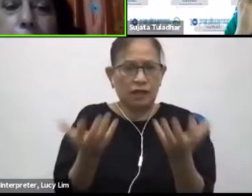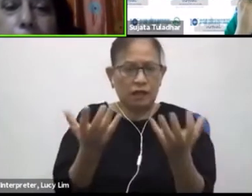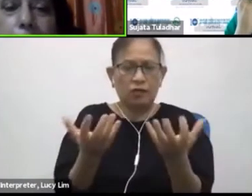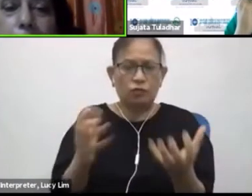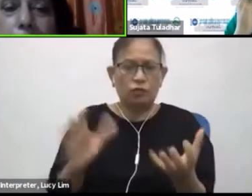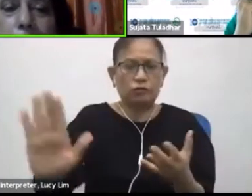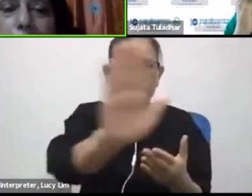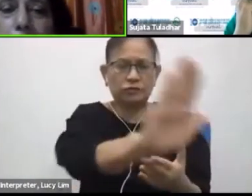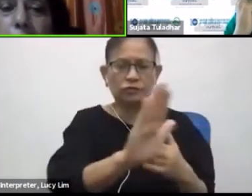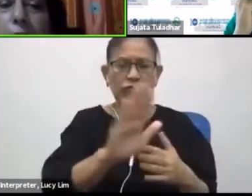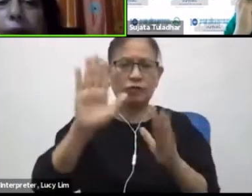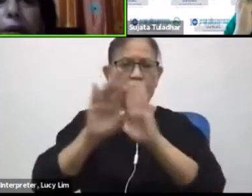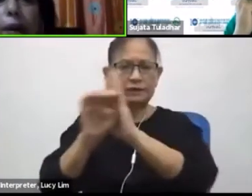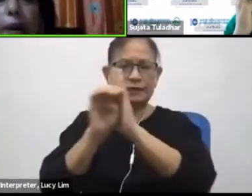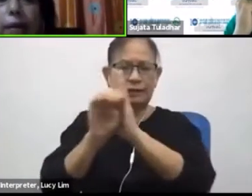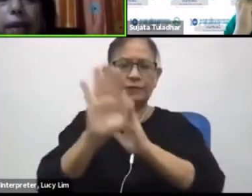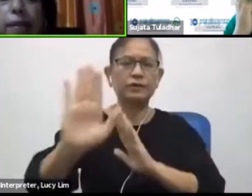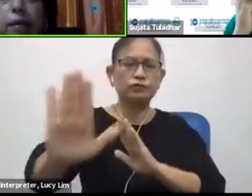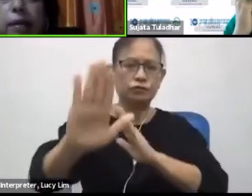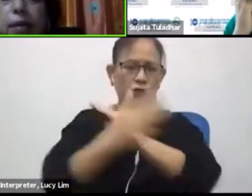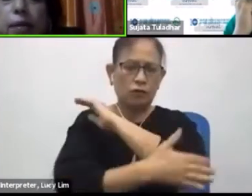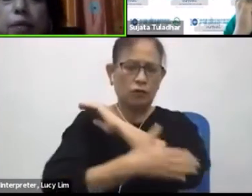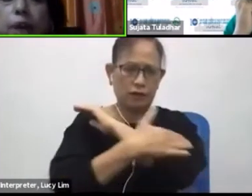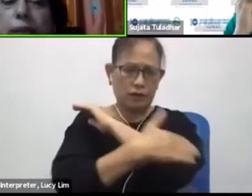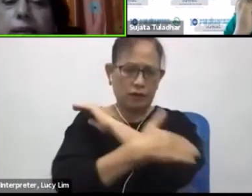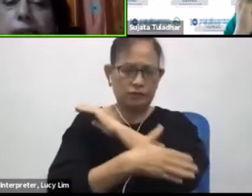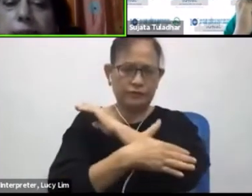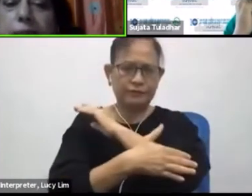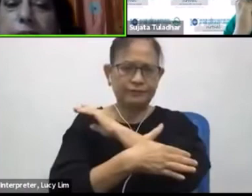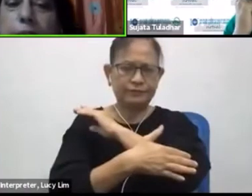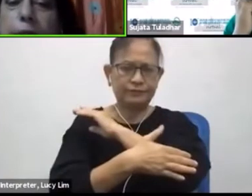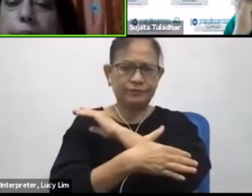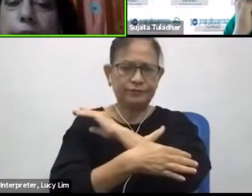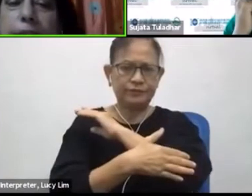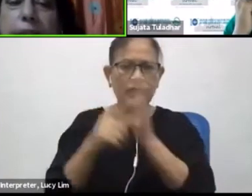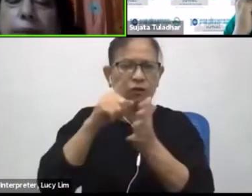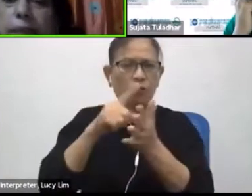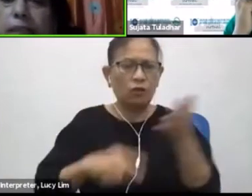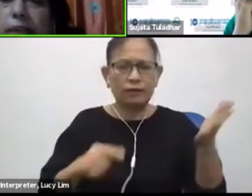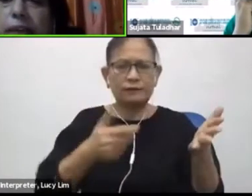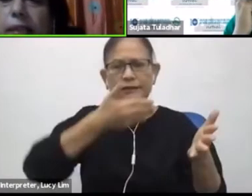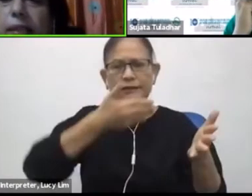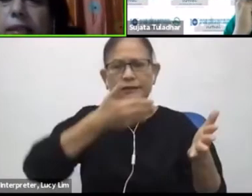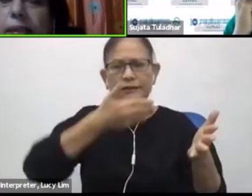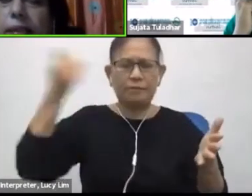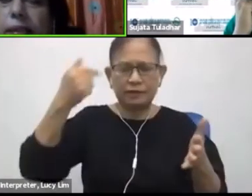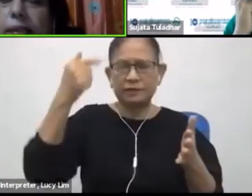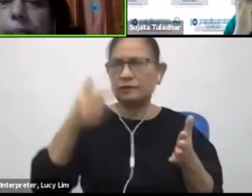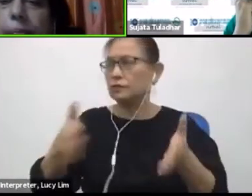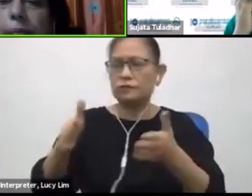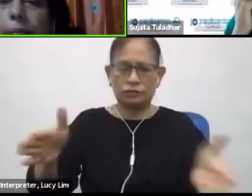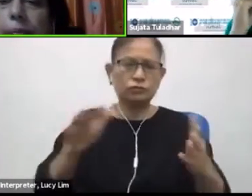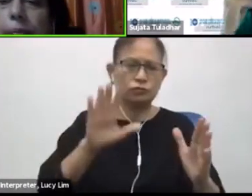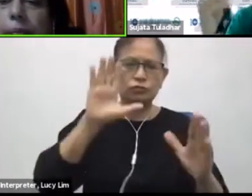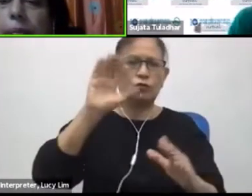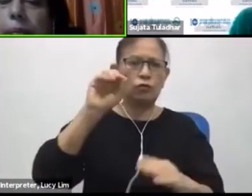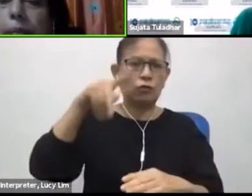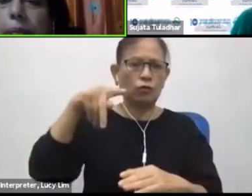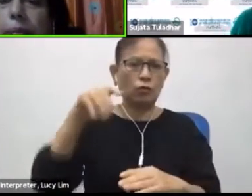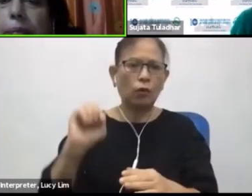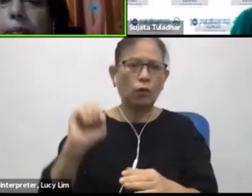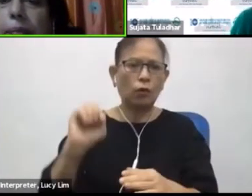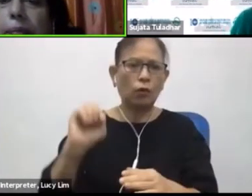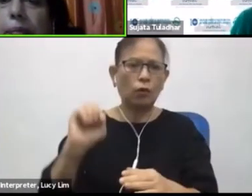example. In your country context, what is the way to cope with gender-based violence?